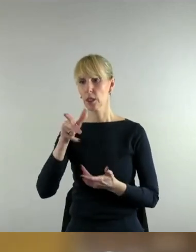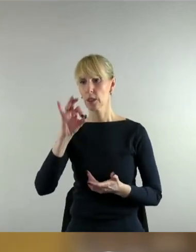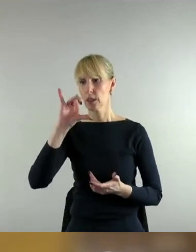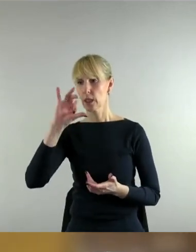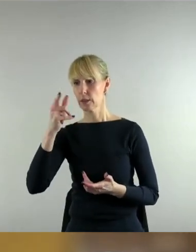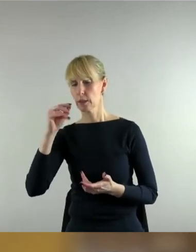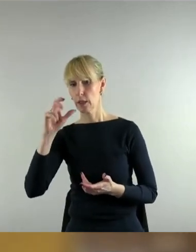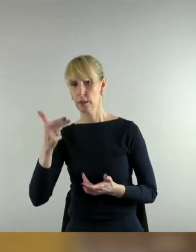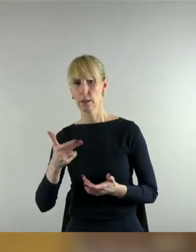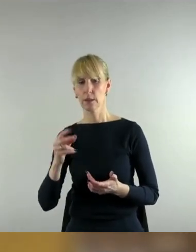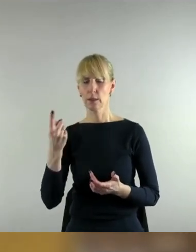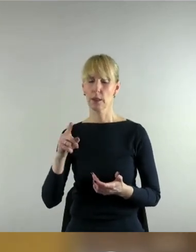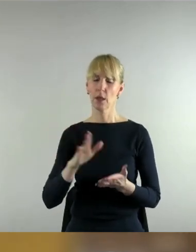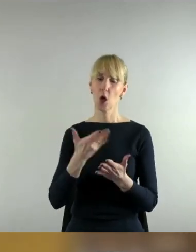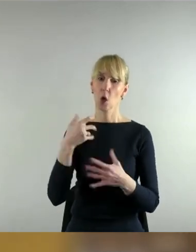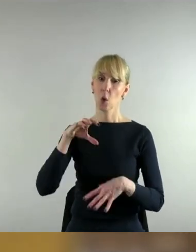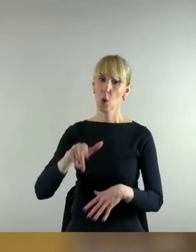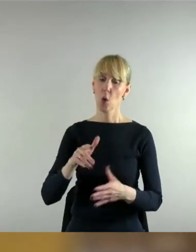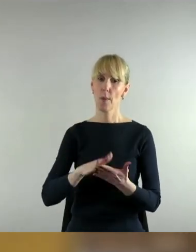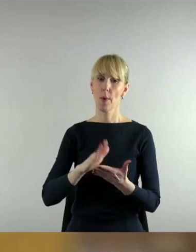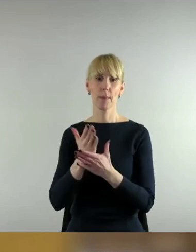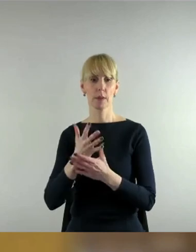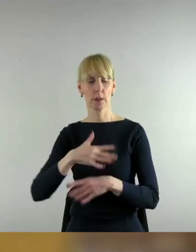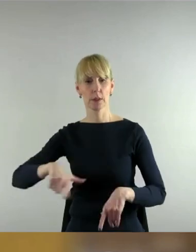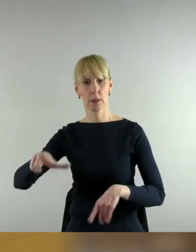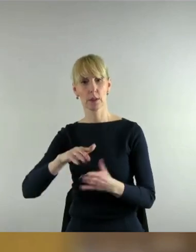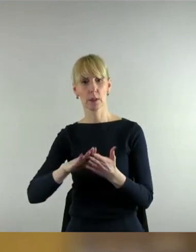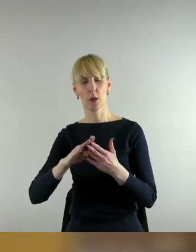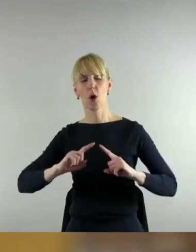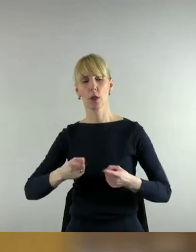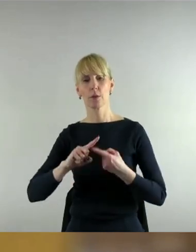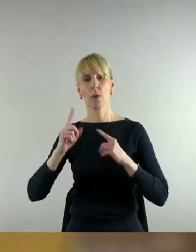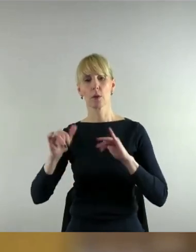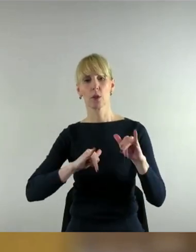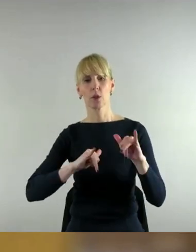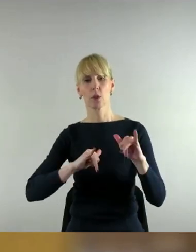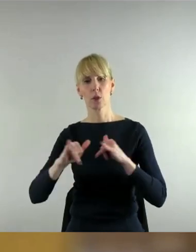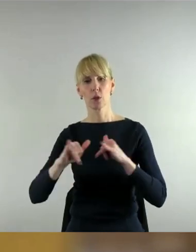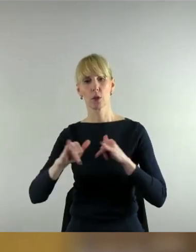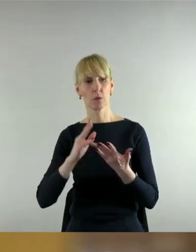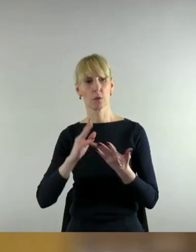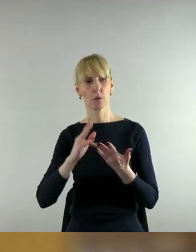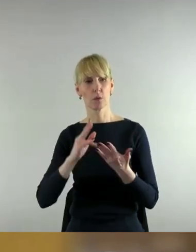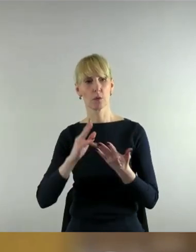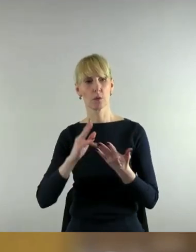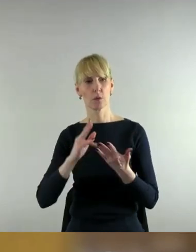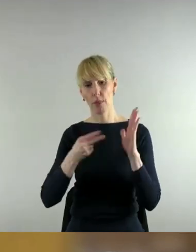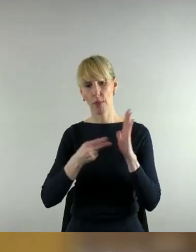about those cross-sectoral groups with NGOs, the workshops for